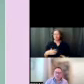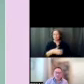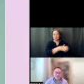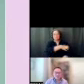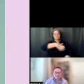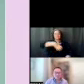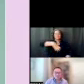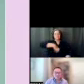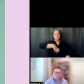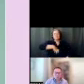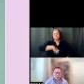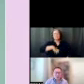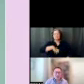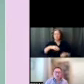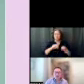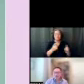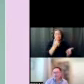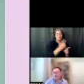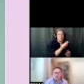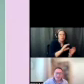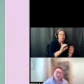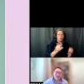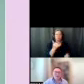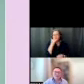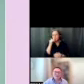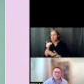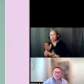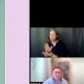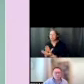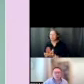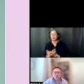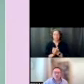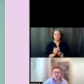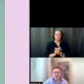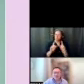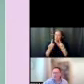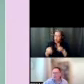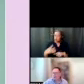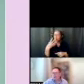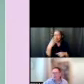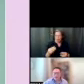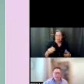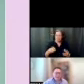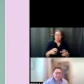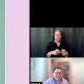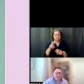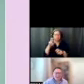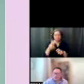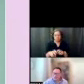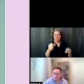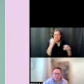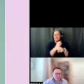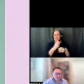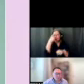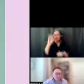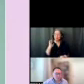Just go out and fight for our population. I think that's I